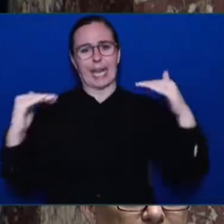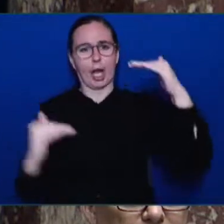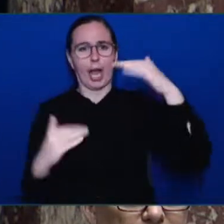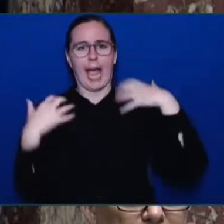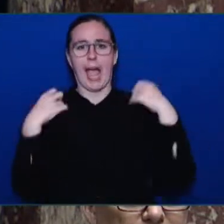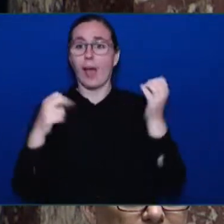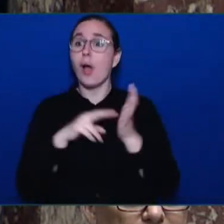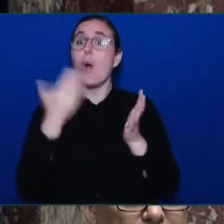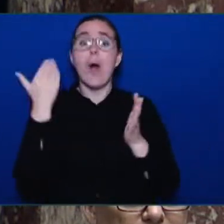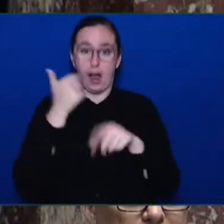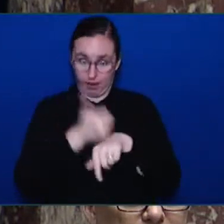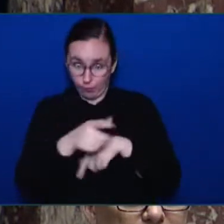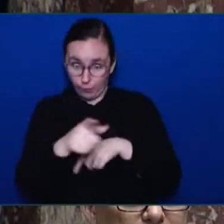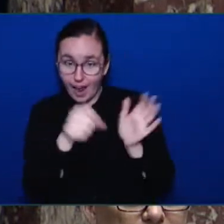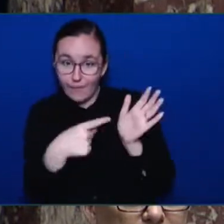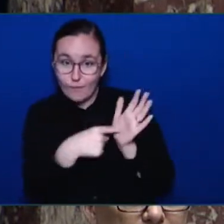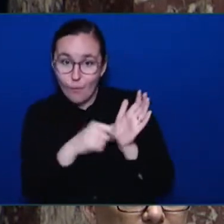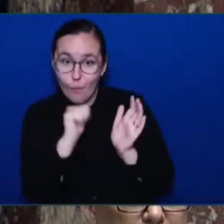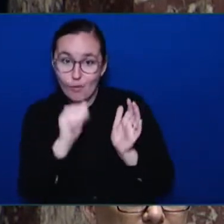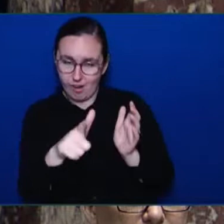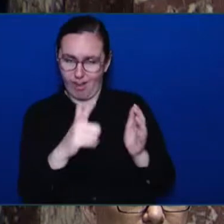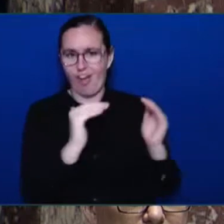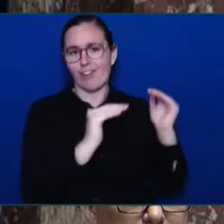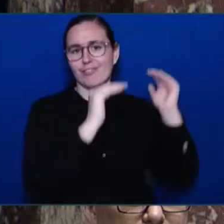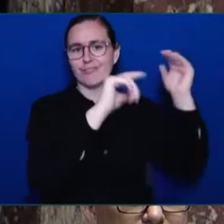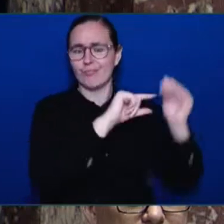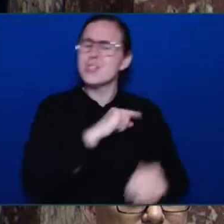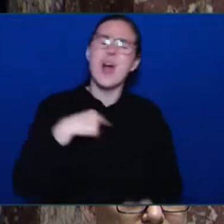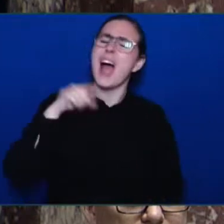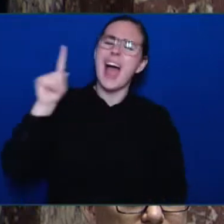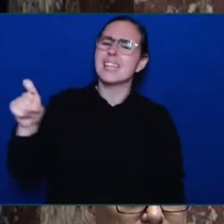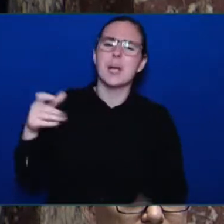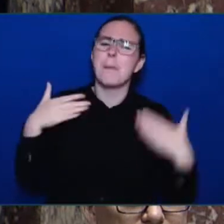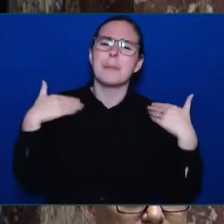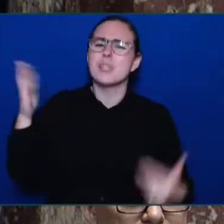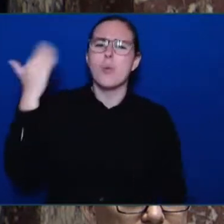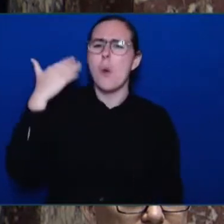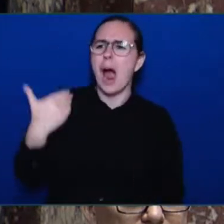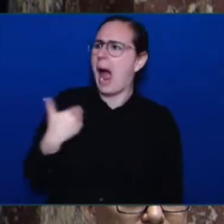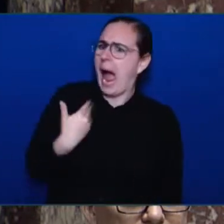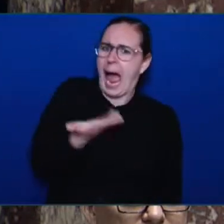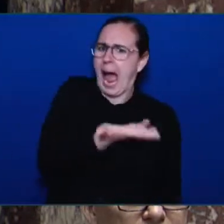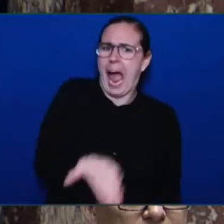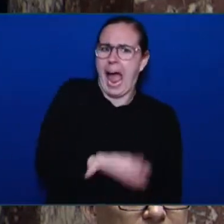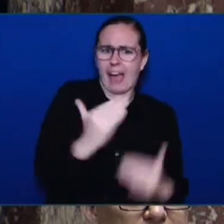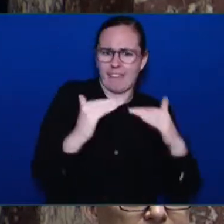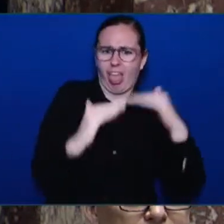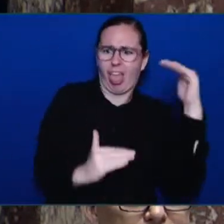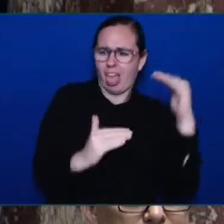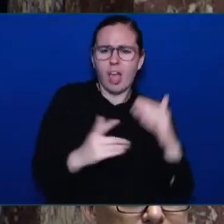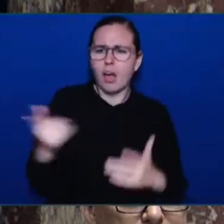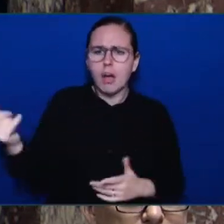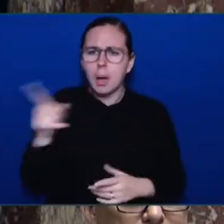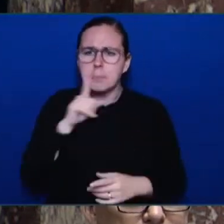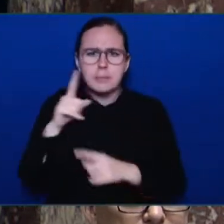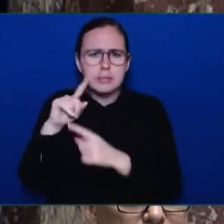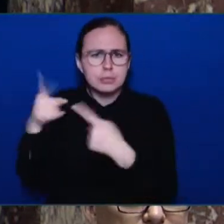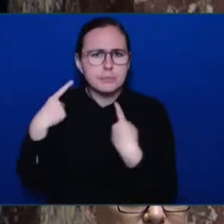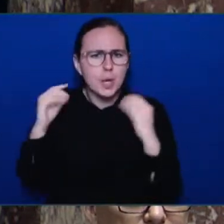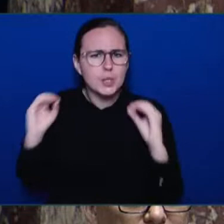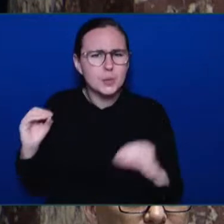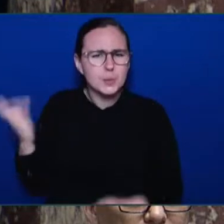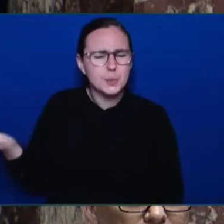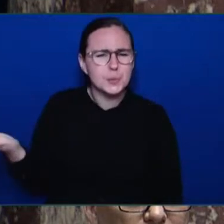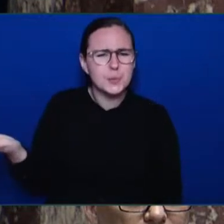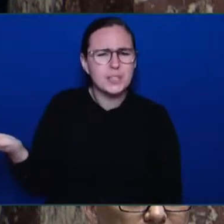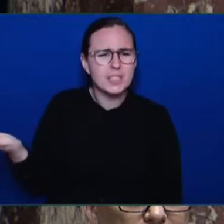not respond directly. It's been months since the minister has been sitting on a report investigating TELUS Health's